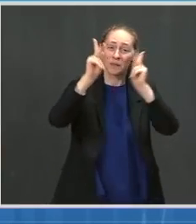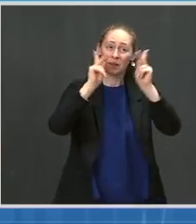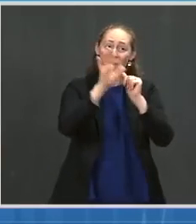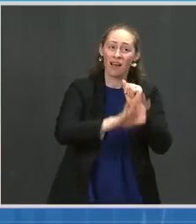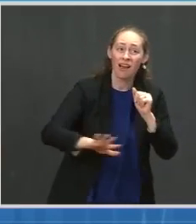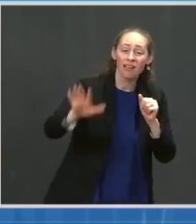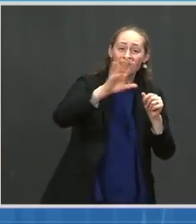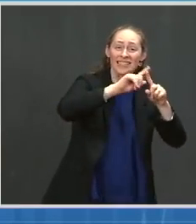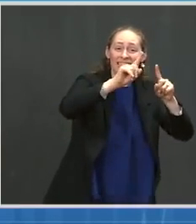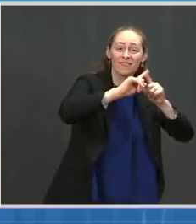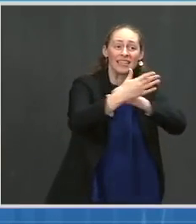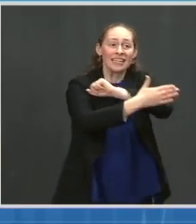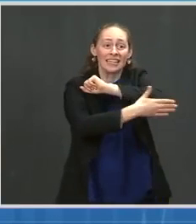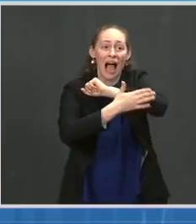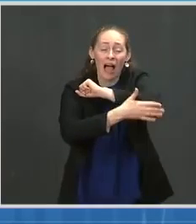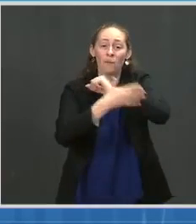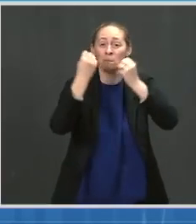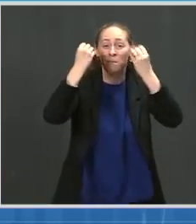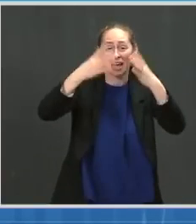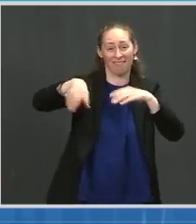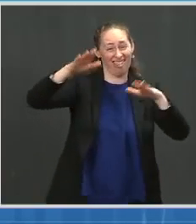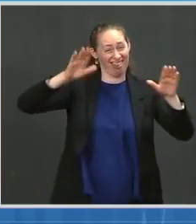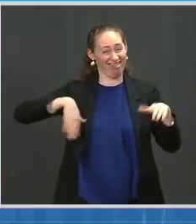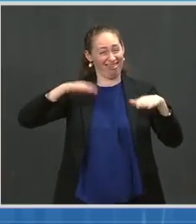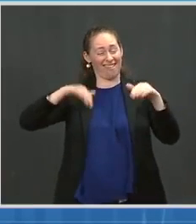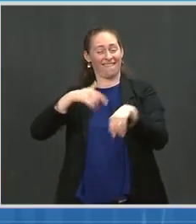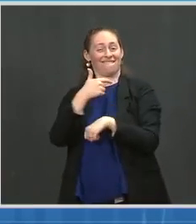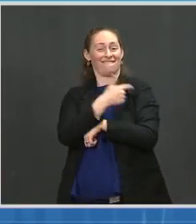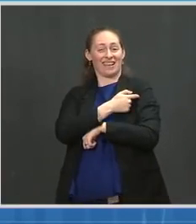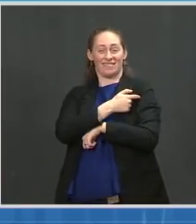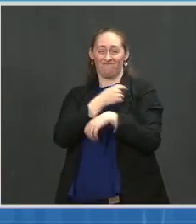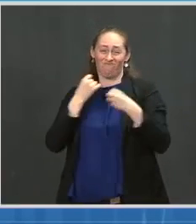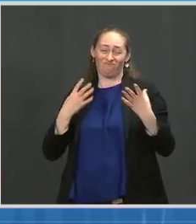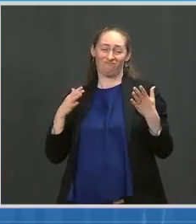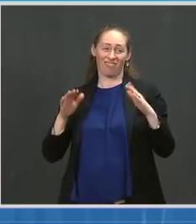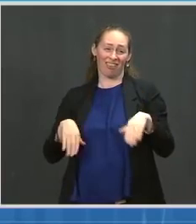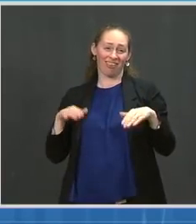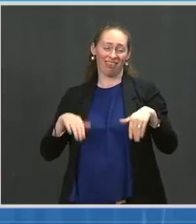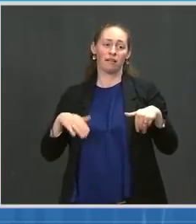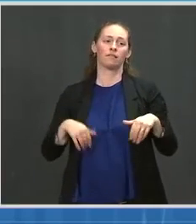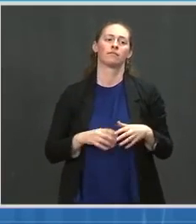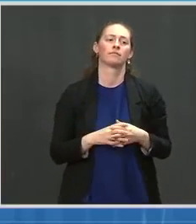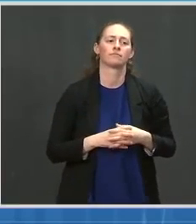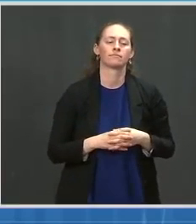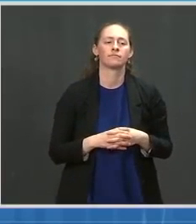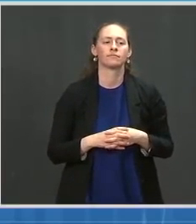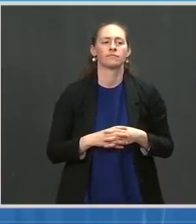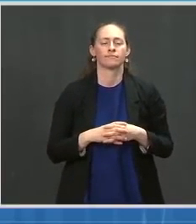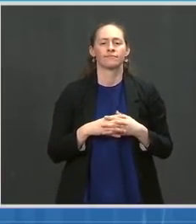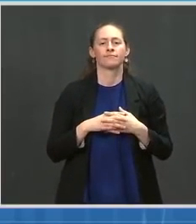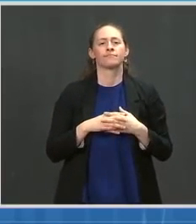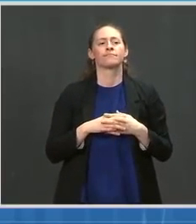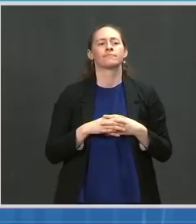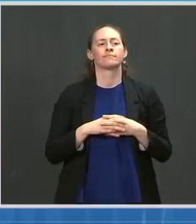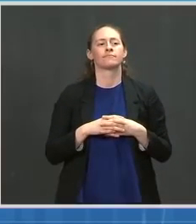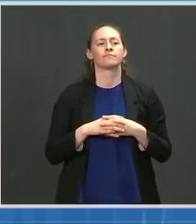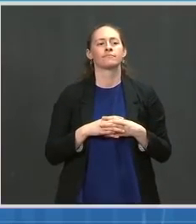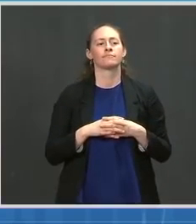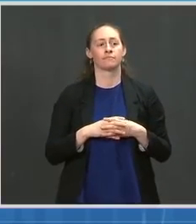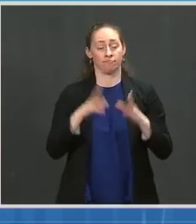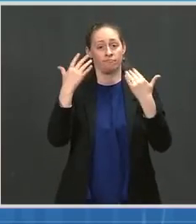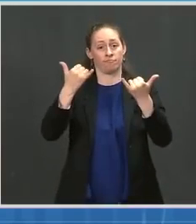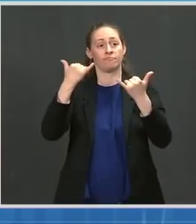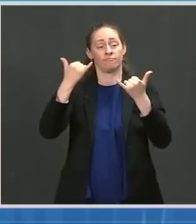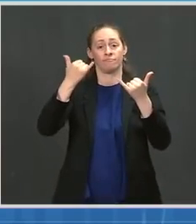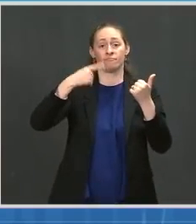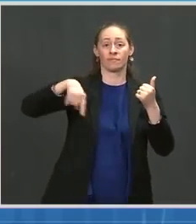not yet been vaccinated. And the fair and equitable way to distribute the vaccine is based